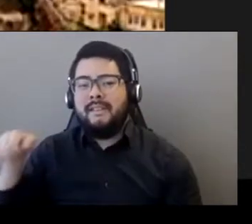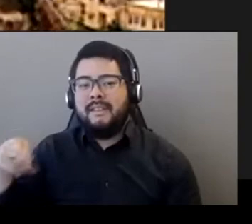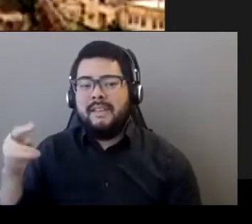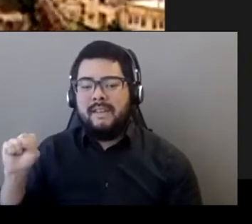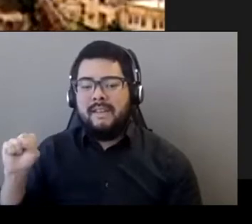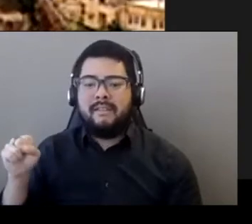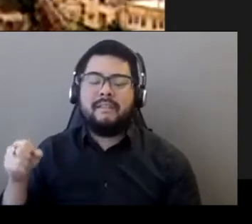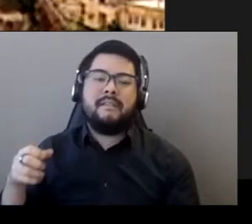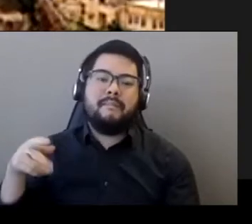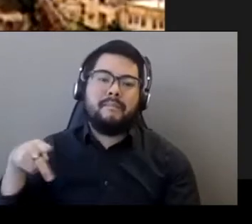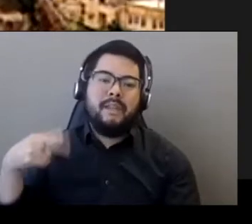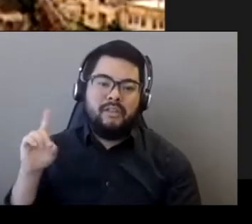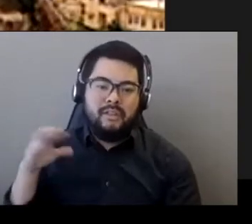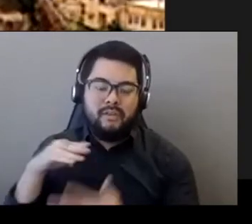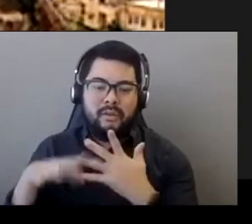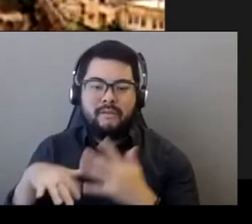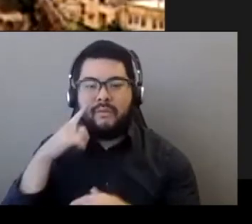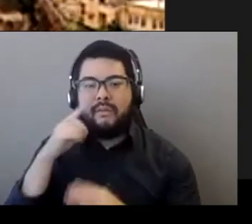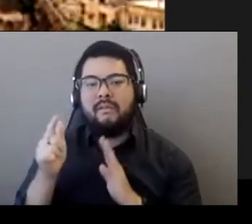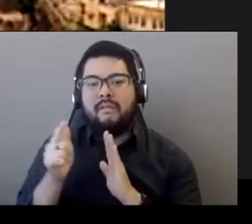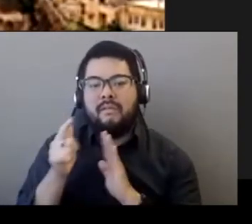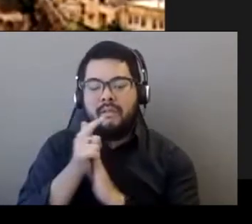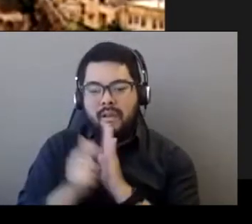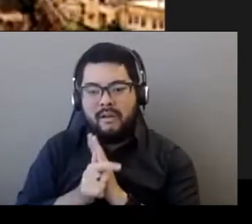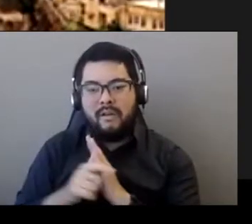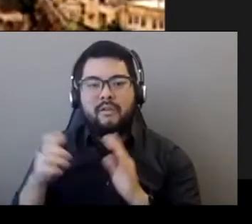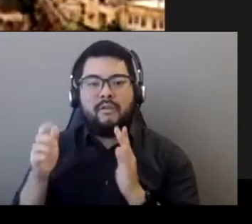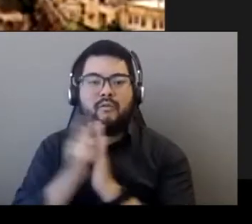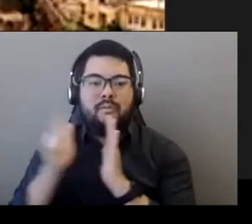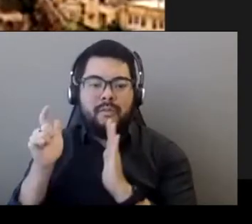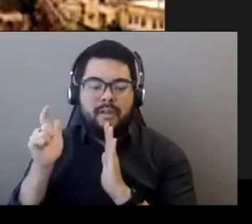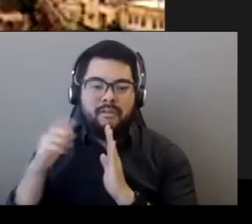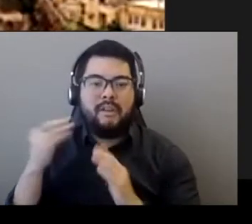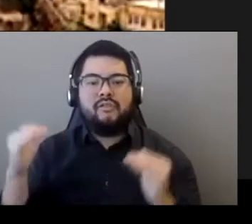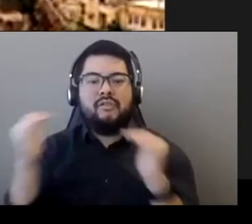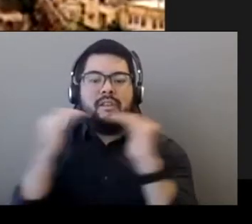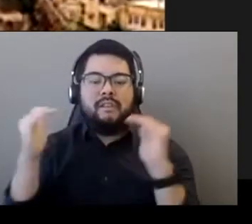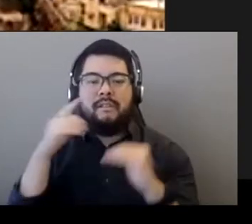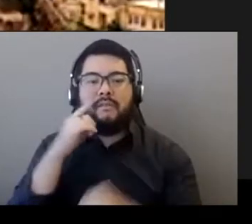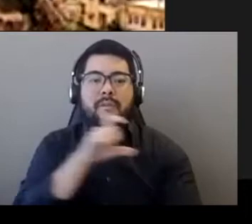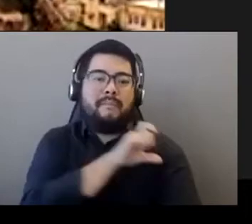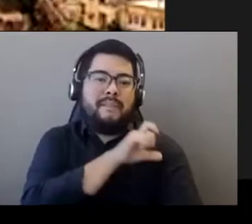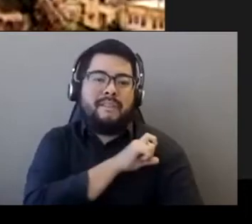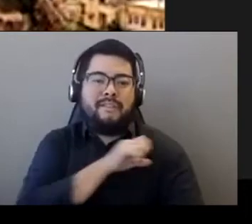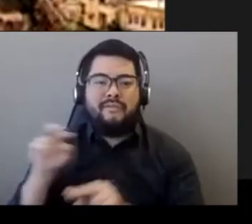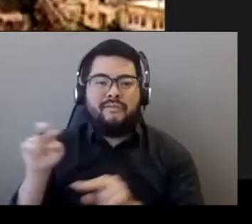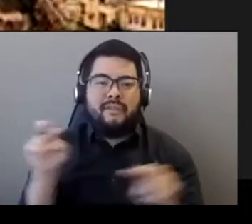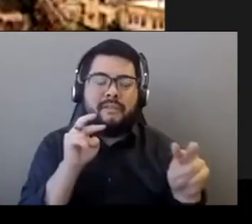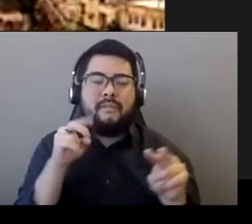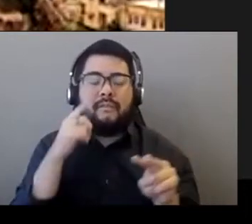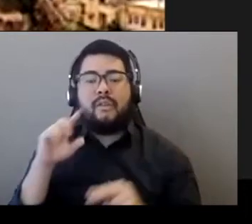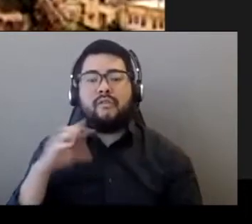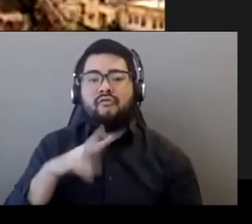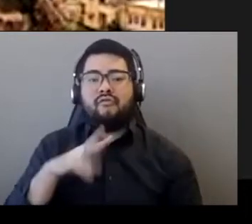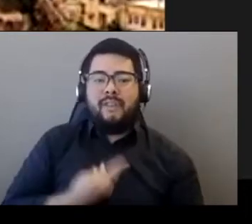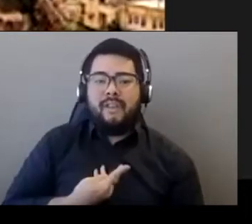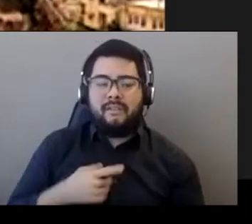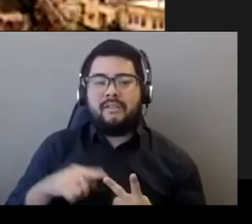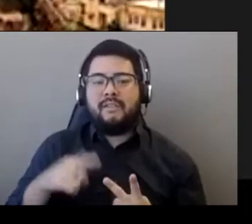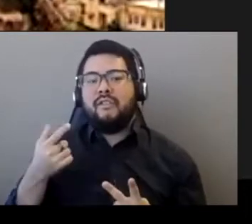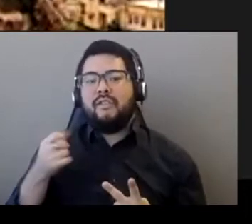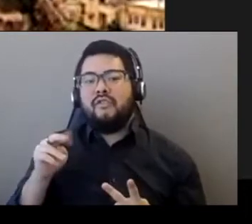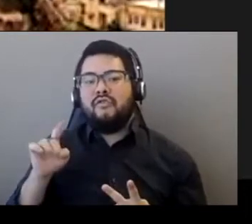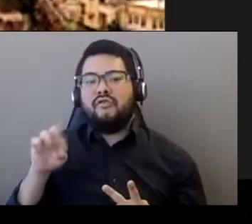law, criminology, and justice, working on gender policing and surveillance of trans, gender nonconforming, and